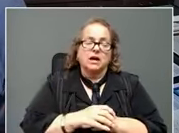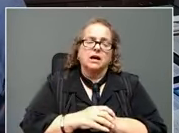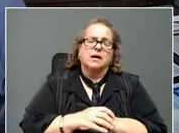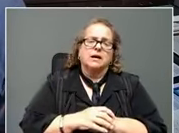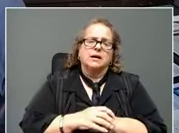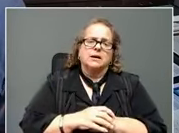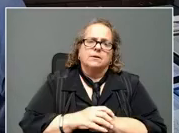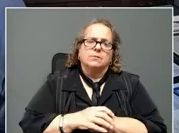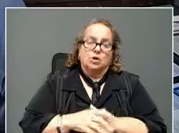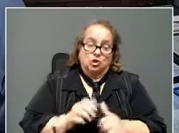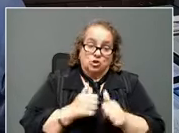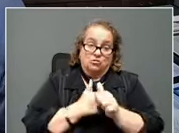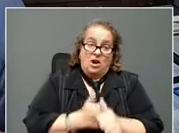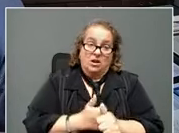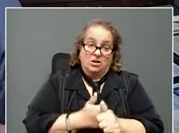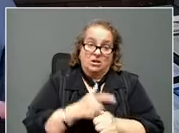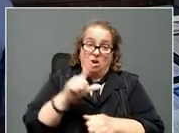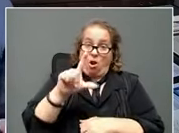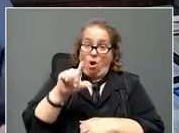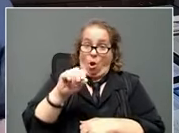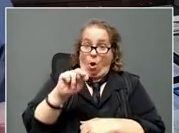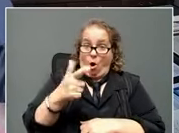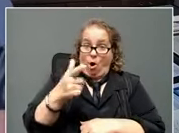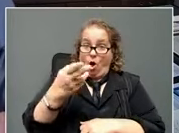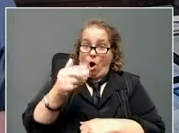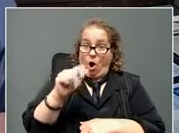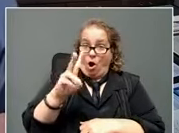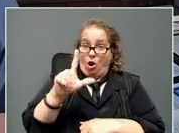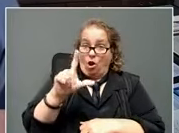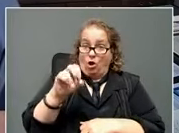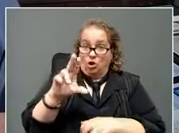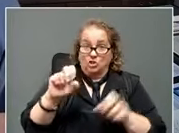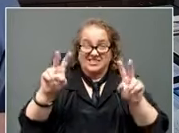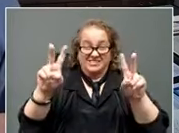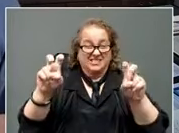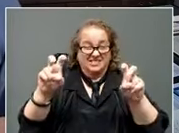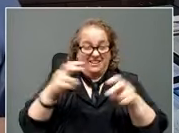Tracking long haulers is going to be difficult. It just is, because their symptoms are